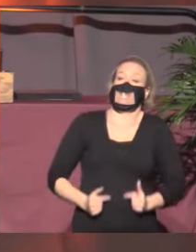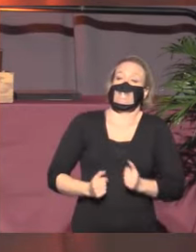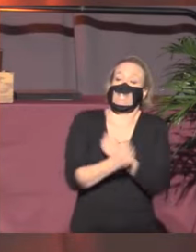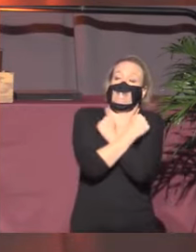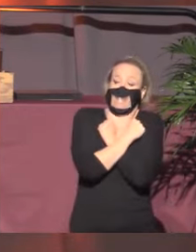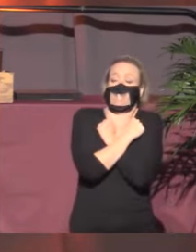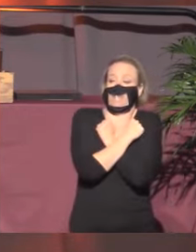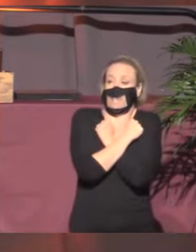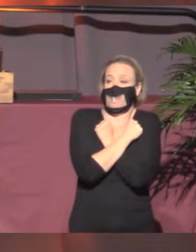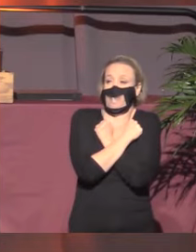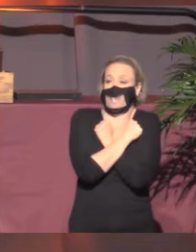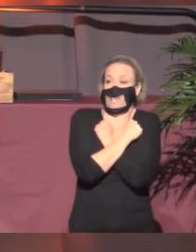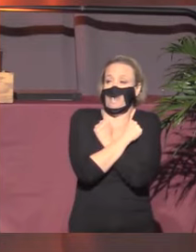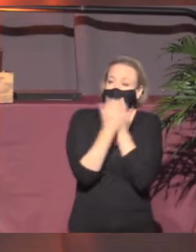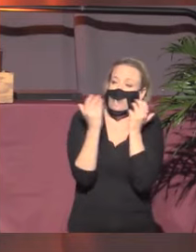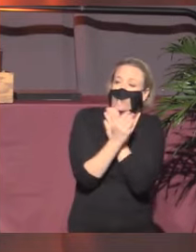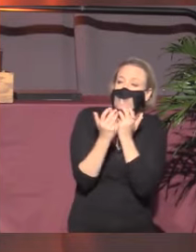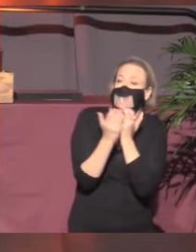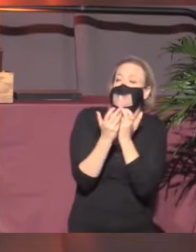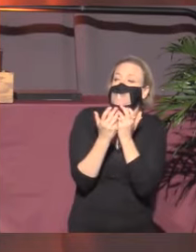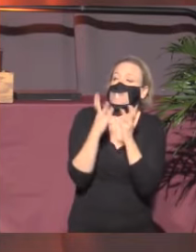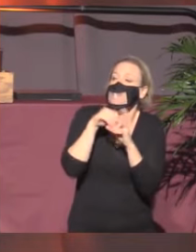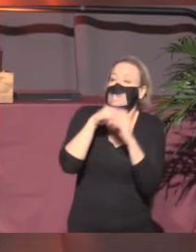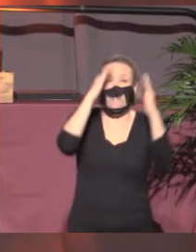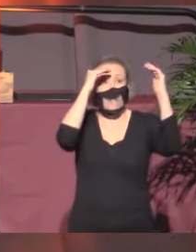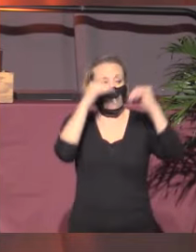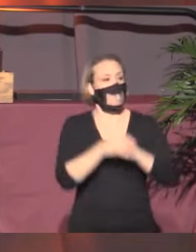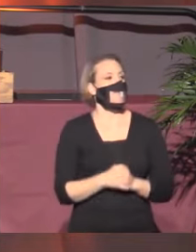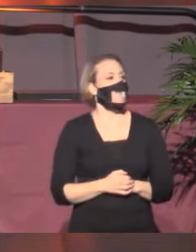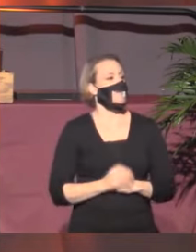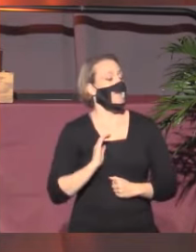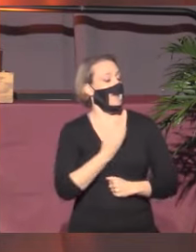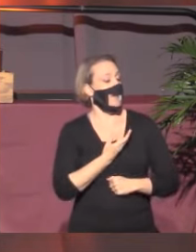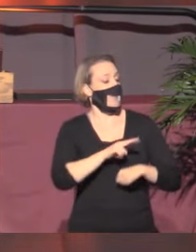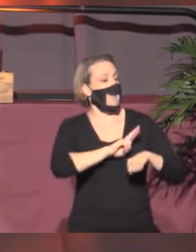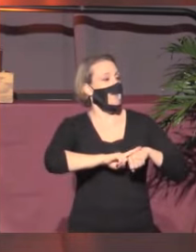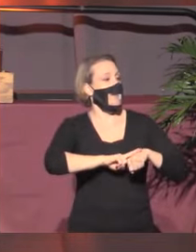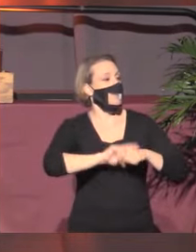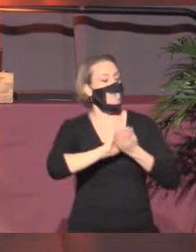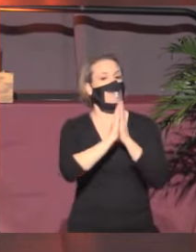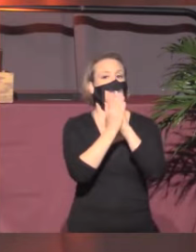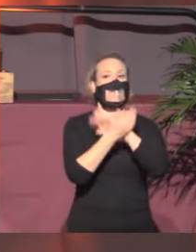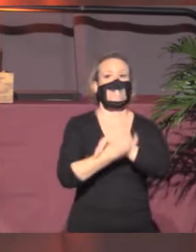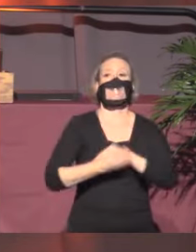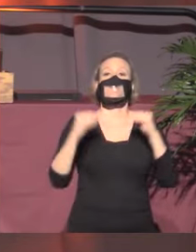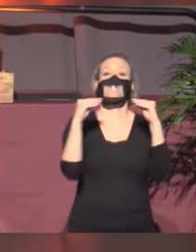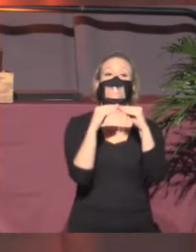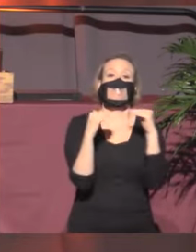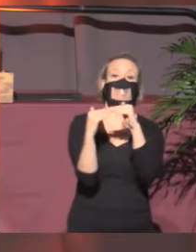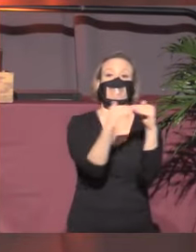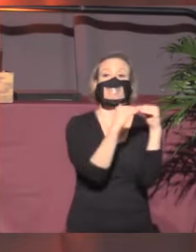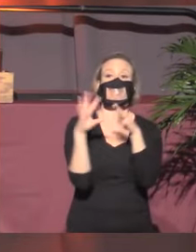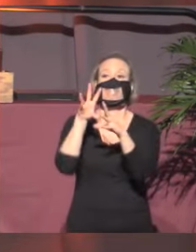hope. As we become a nation that is more just, more equitable, more inclusive,